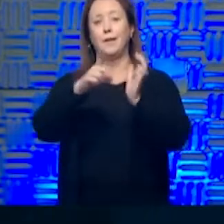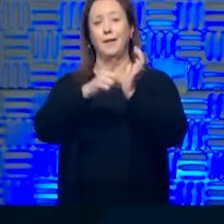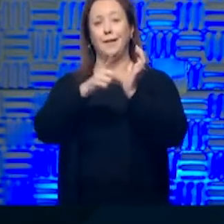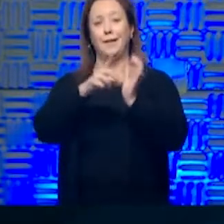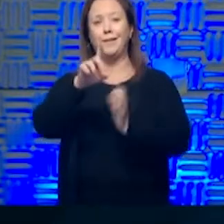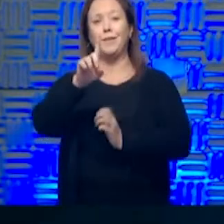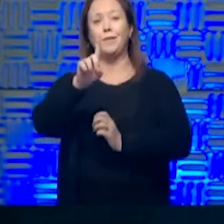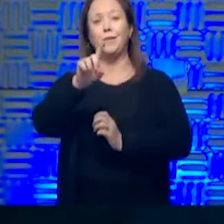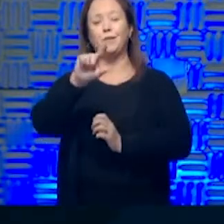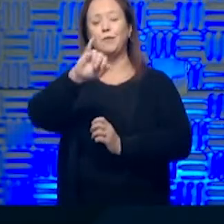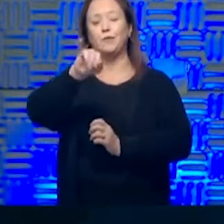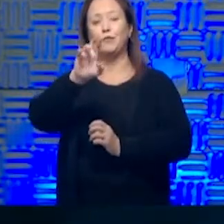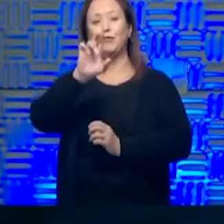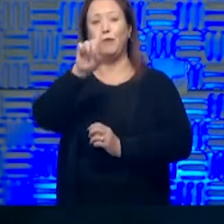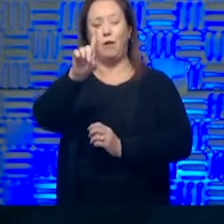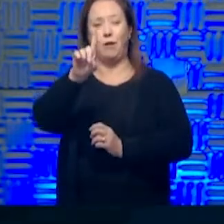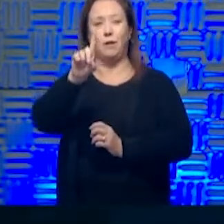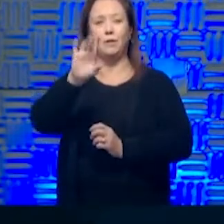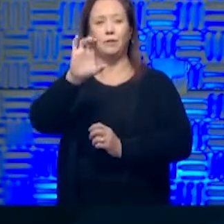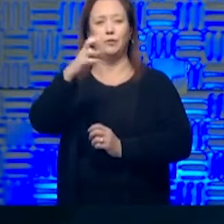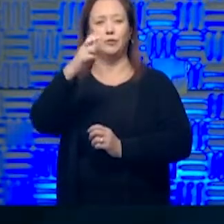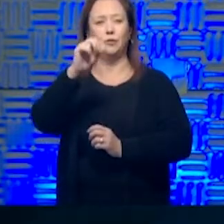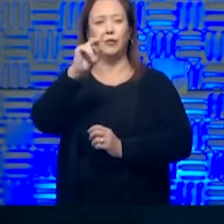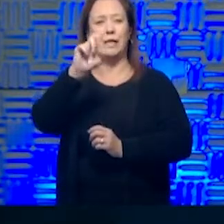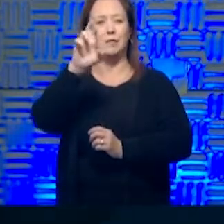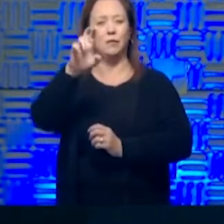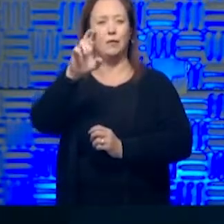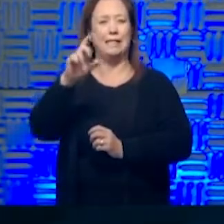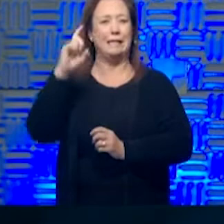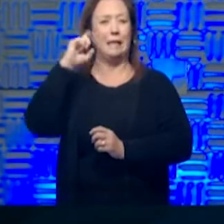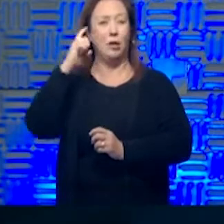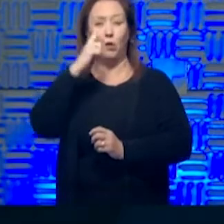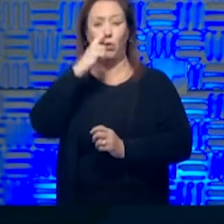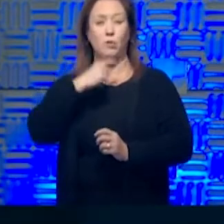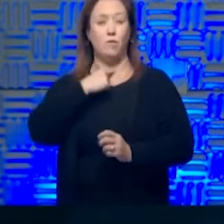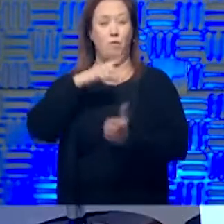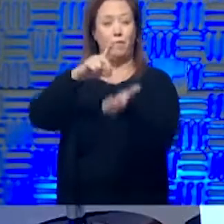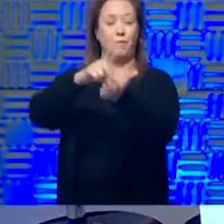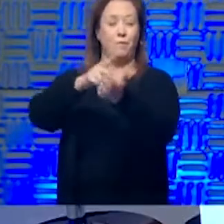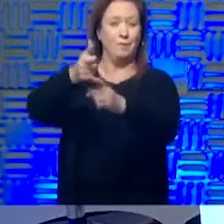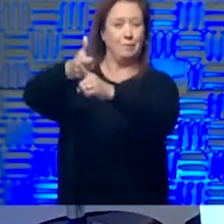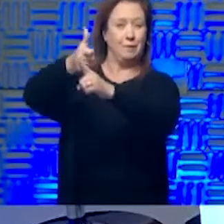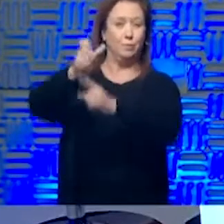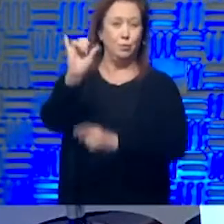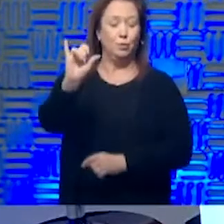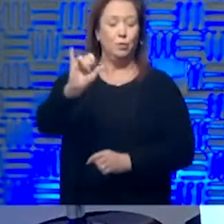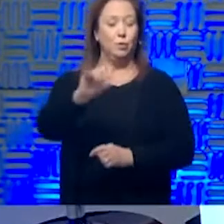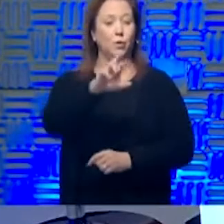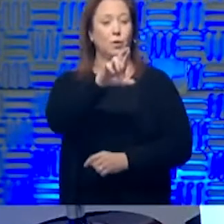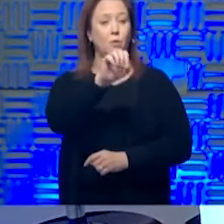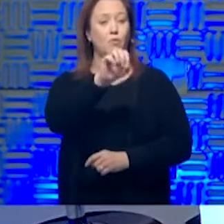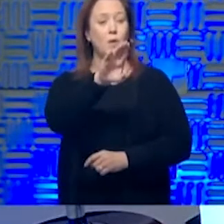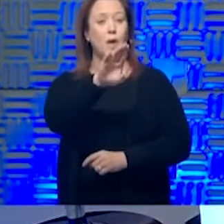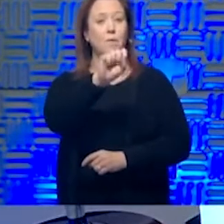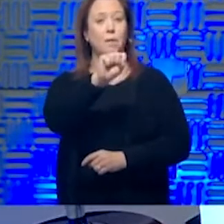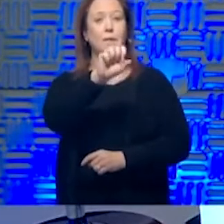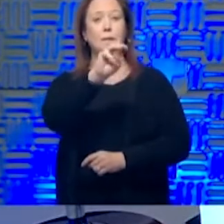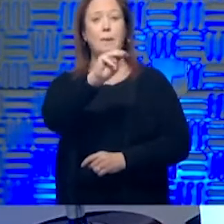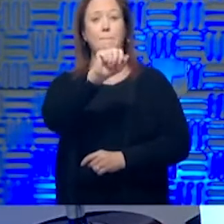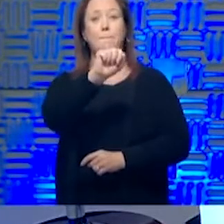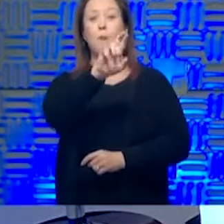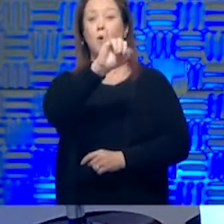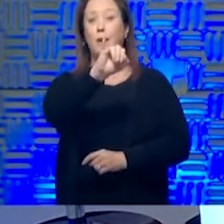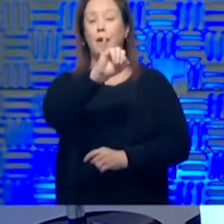chancellor at the University of Kansas. Doug is an ear, nose, and throat physician. And then Rob Samari, our executive